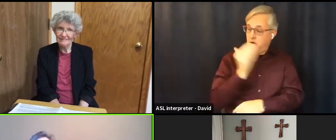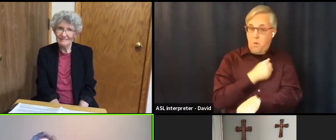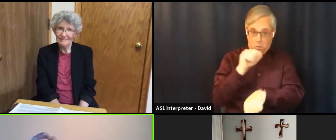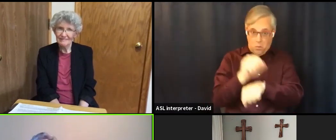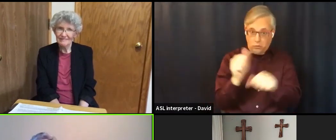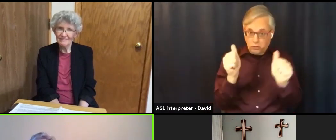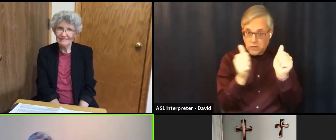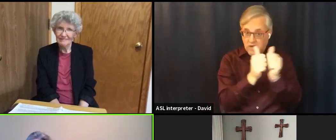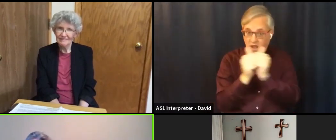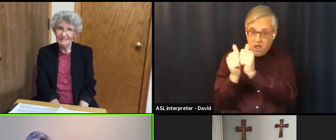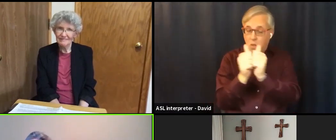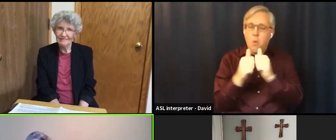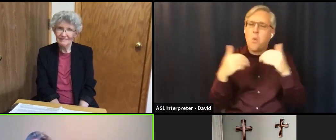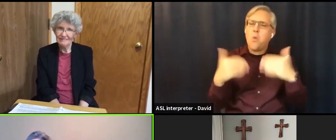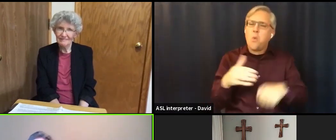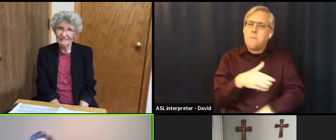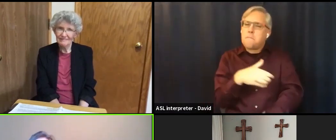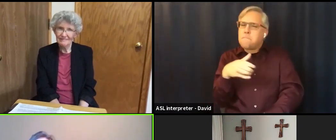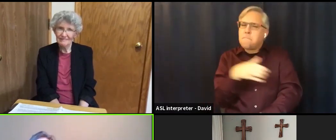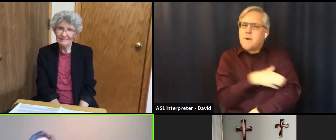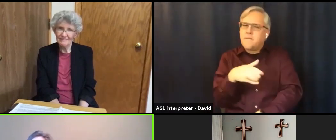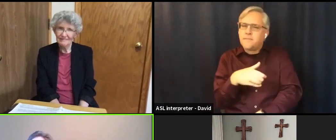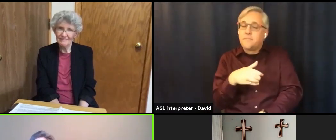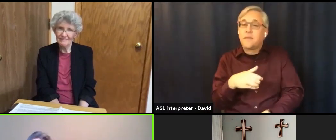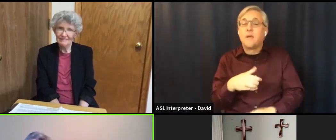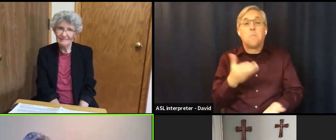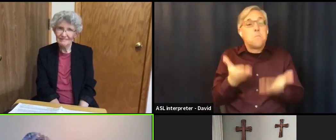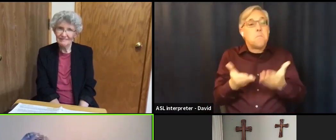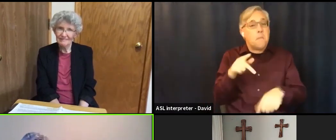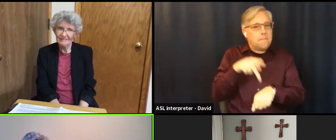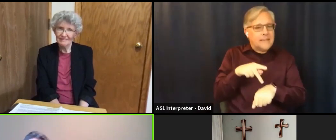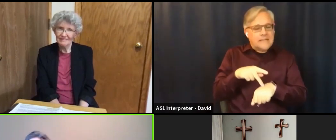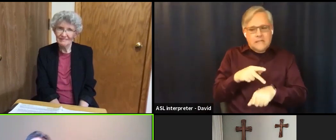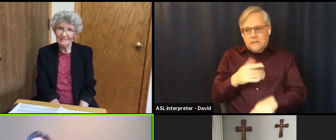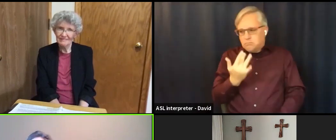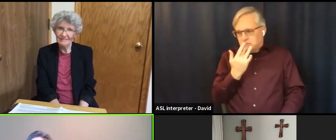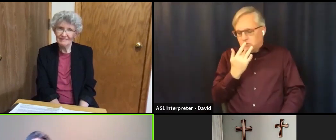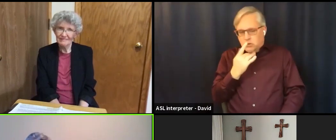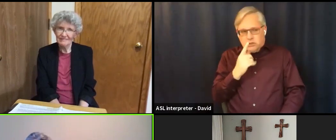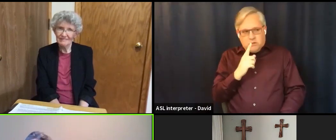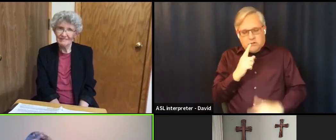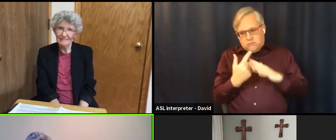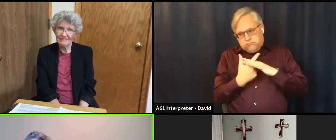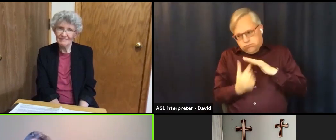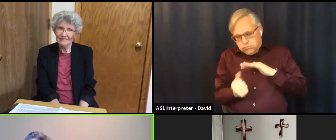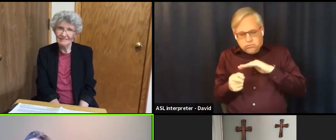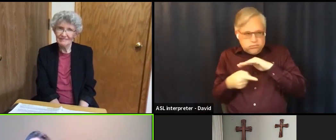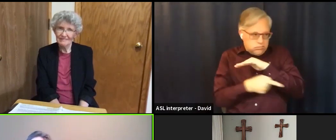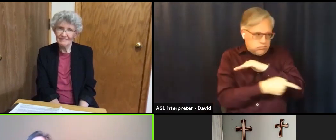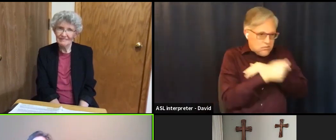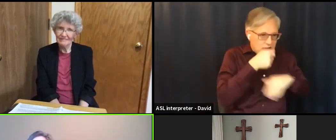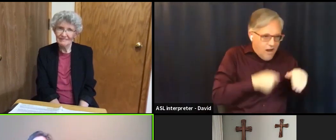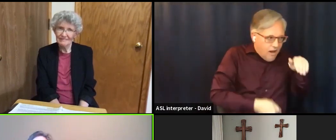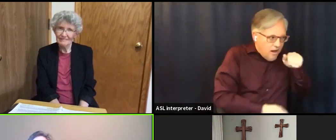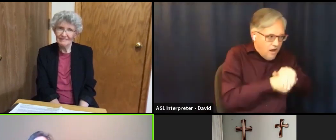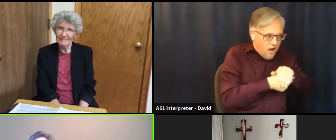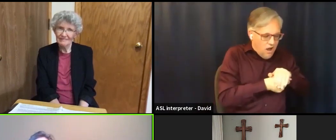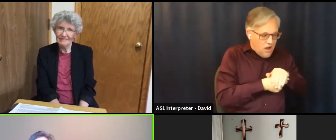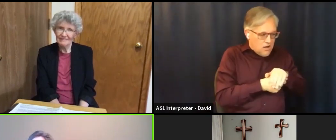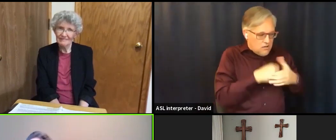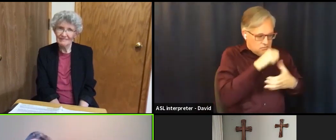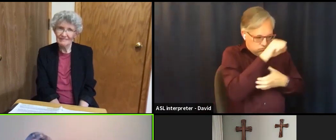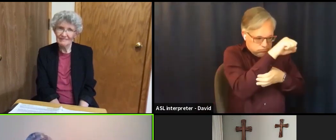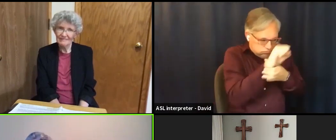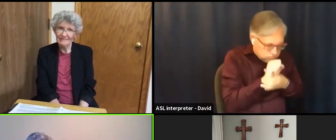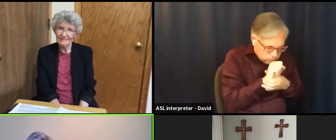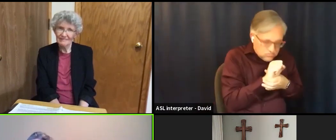So as much as Peter would prefer to hide and retreat, Jesus calls to Peter and